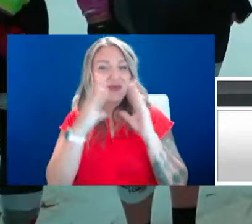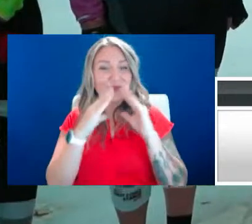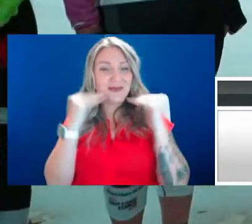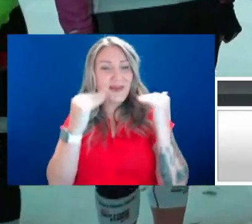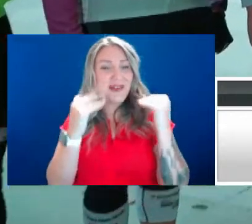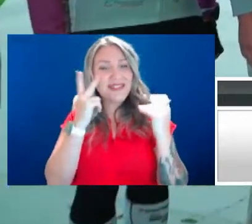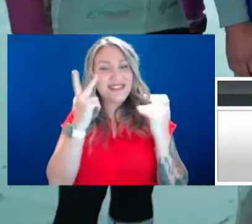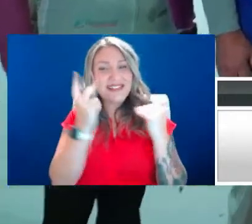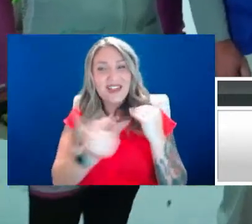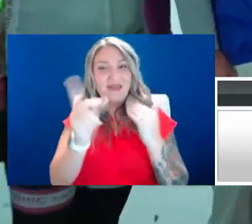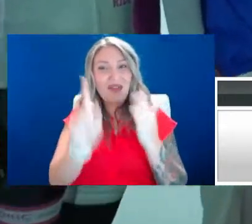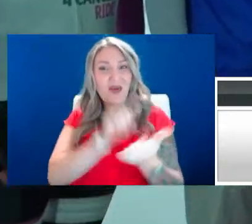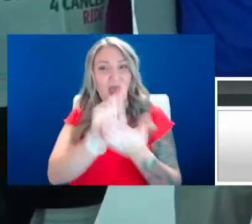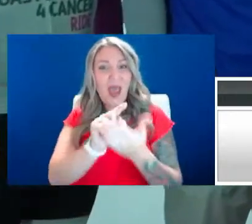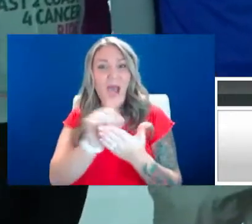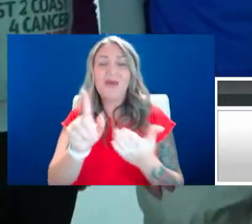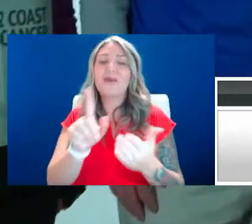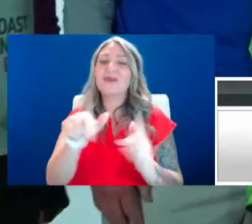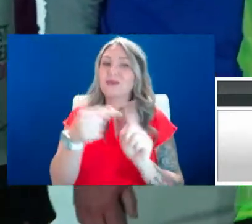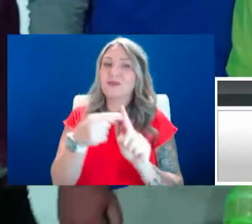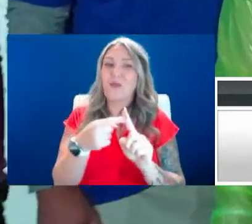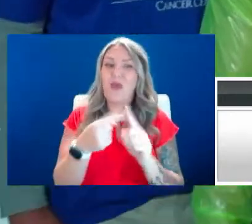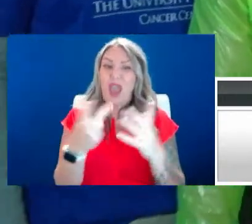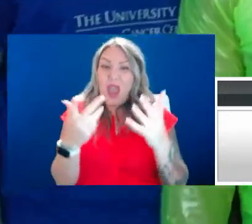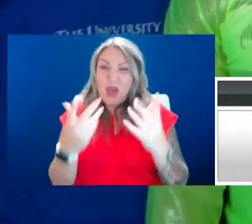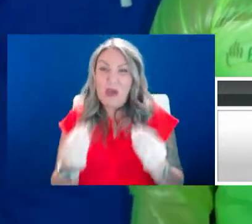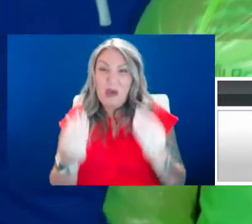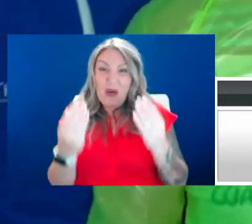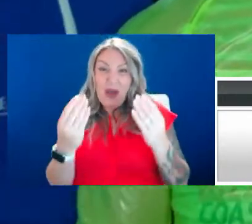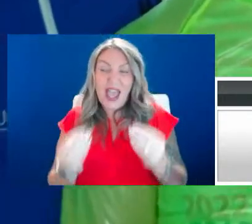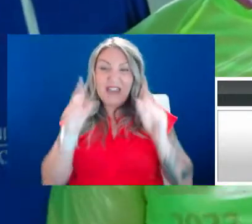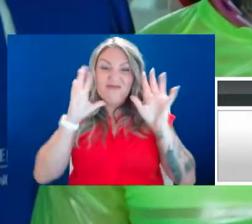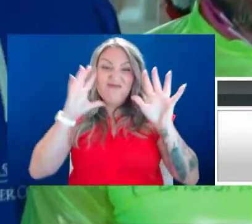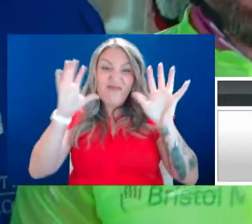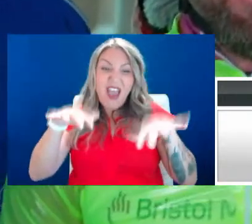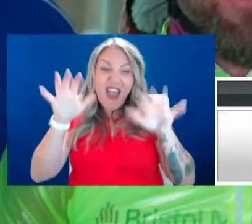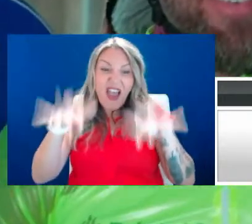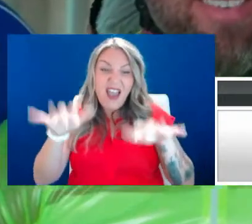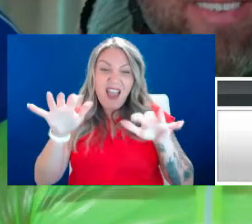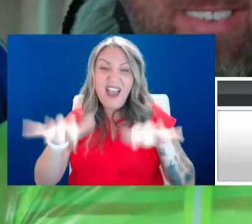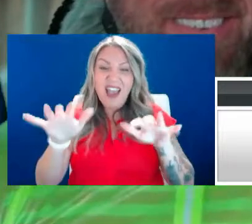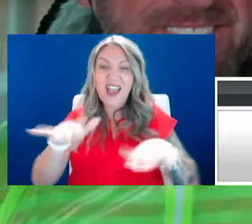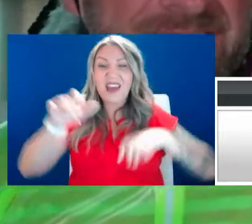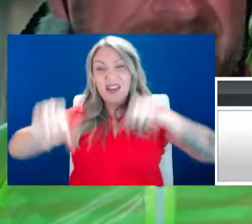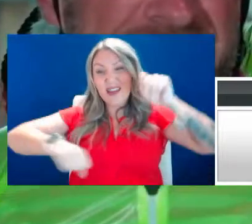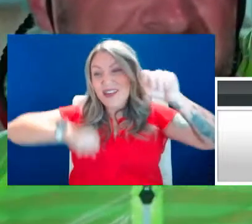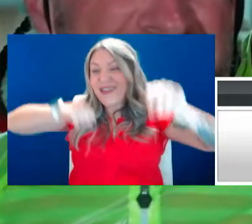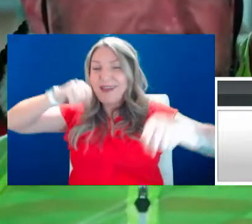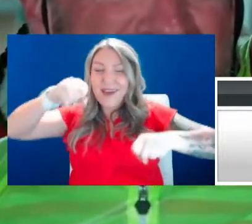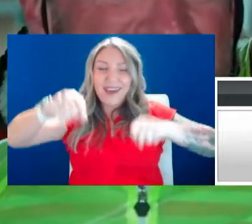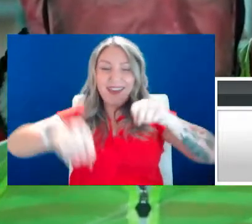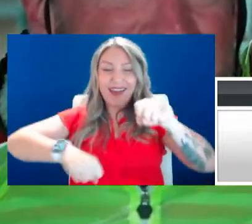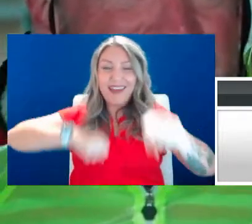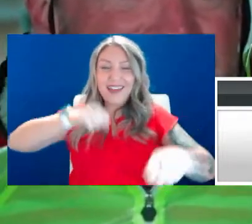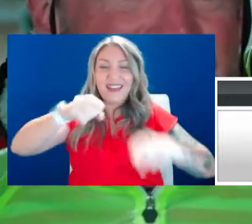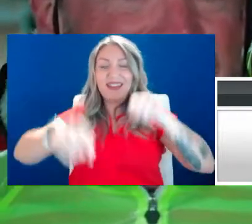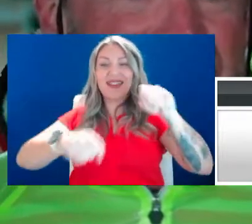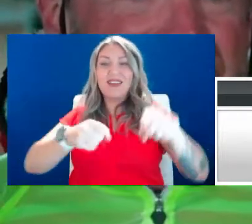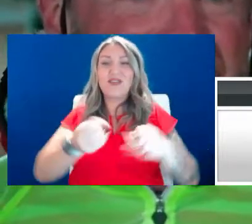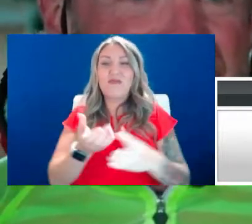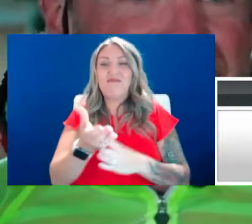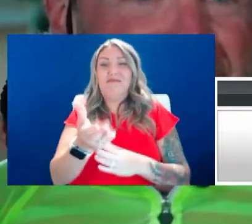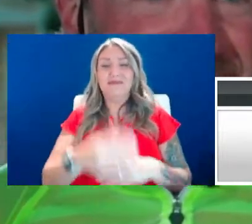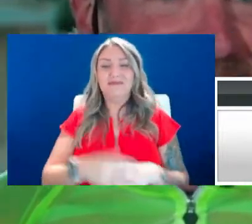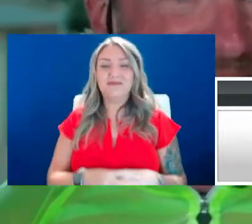when they're all wet and in the rain and pedaling on their way across. So catch